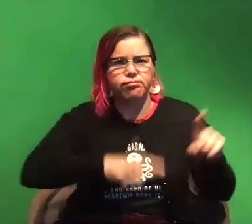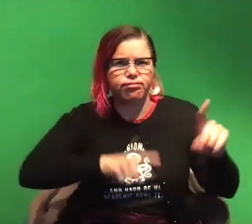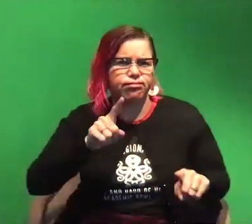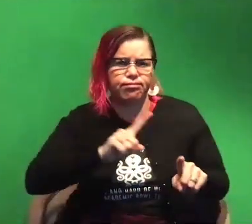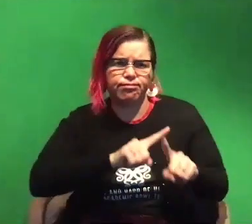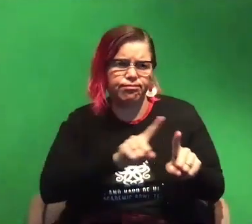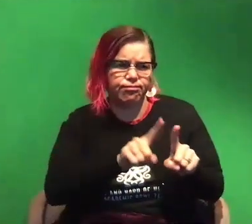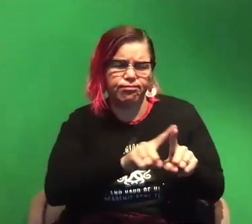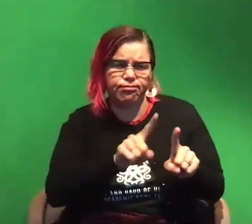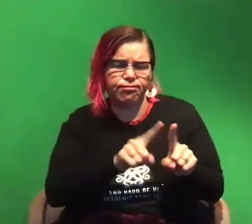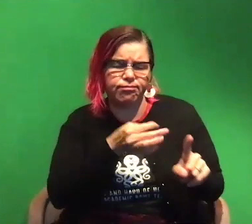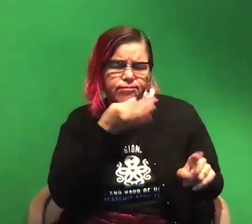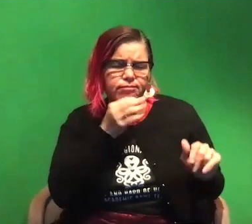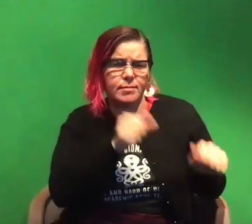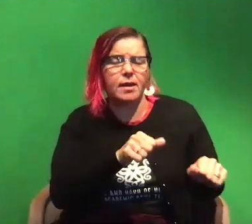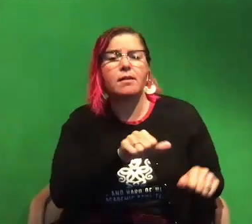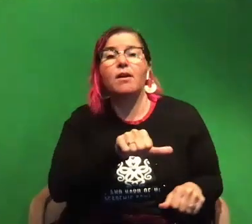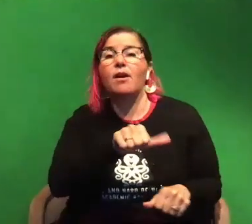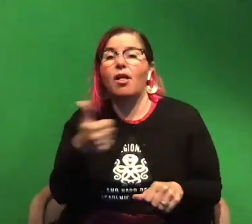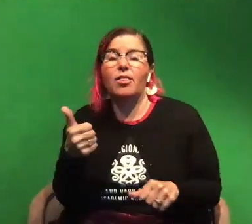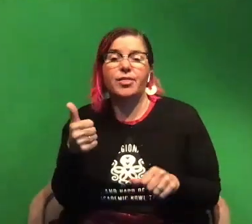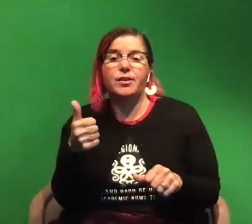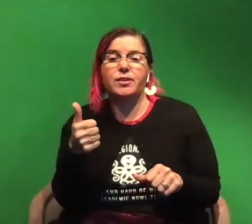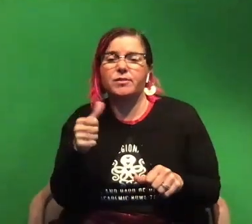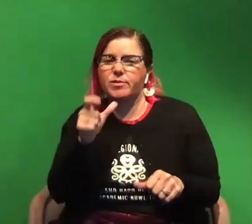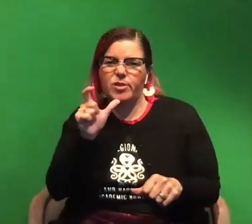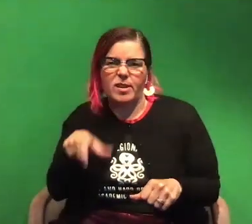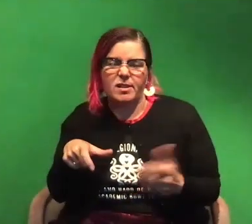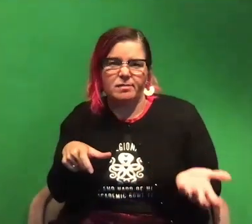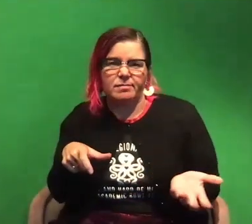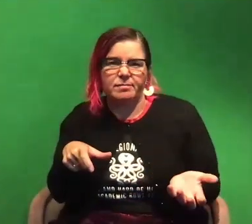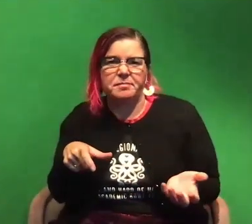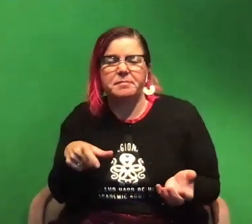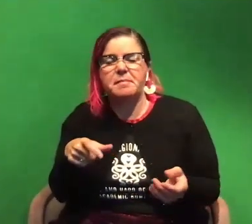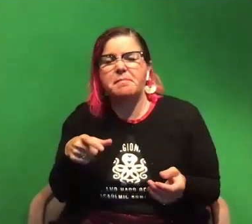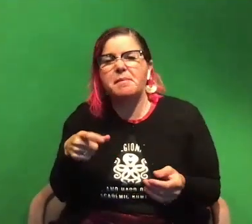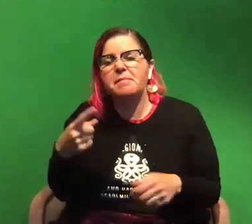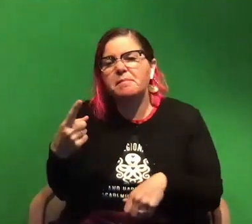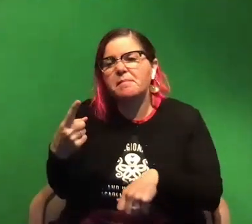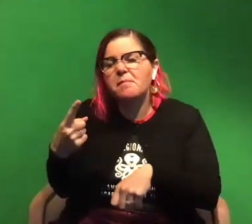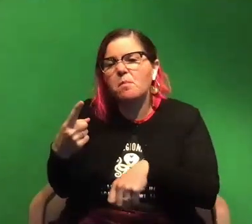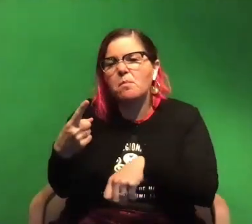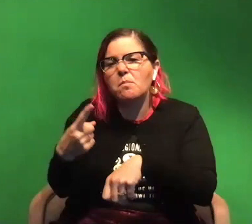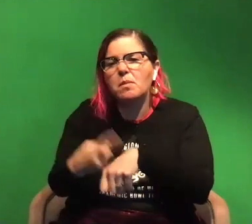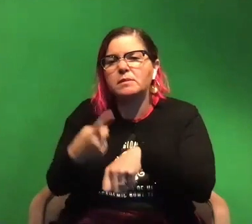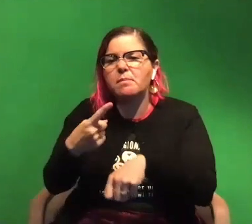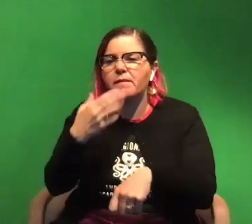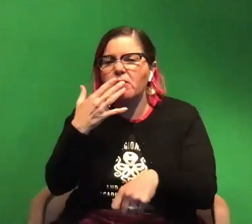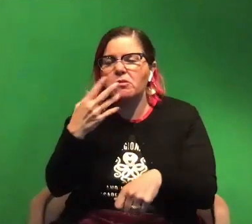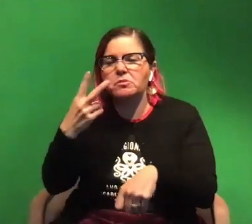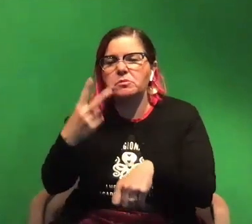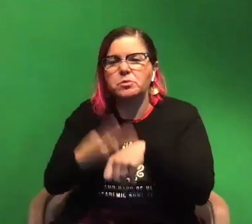camouflage capabilities, and others really don't have a need for that and will maybe only show one type of color or a couple types of colors,